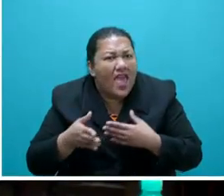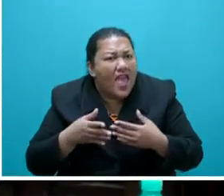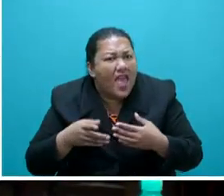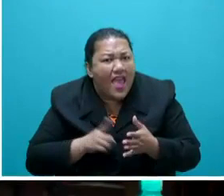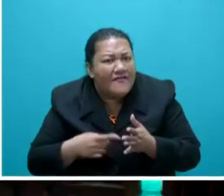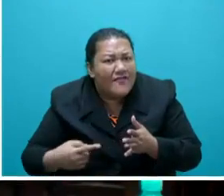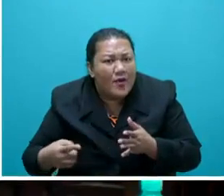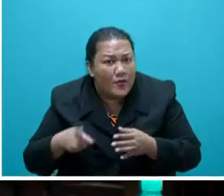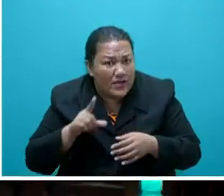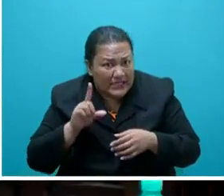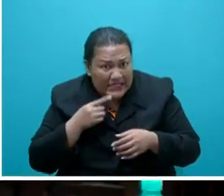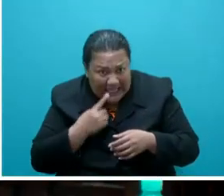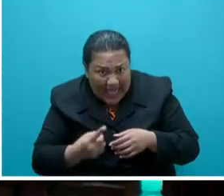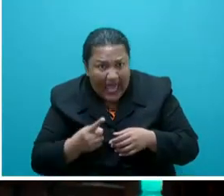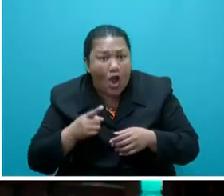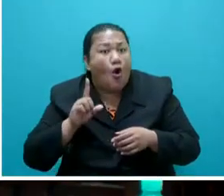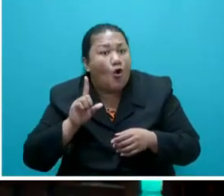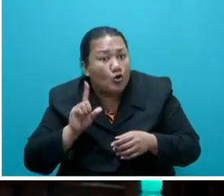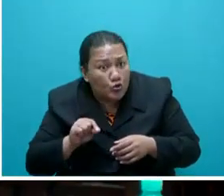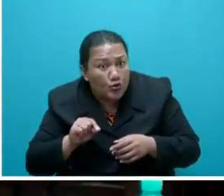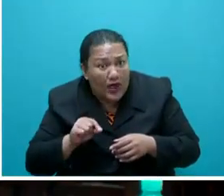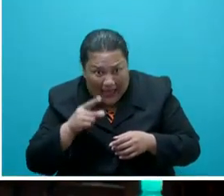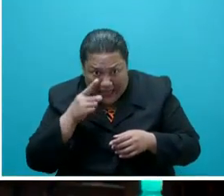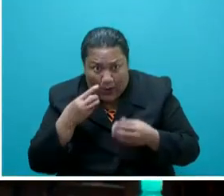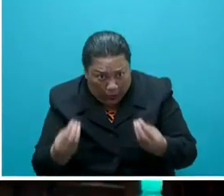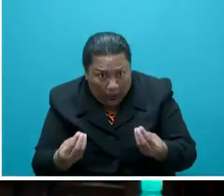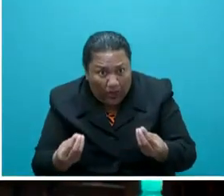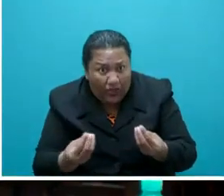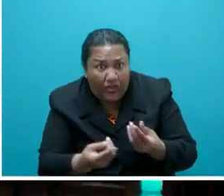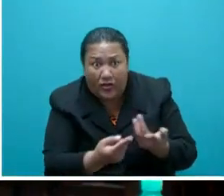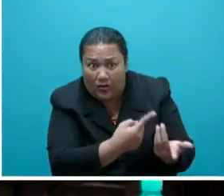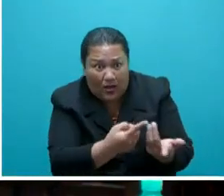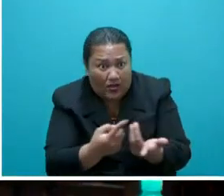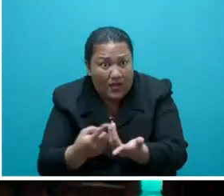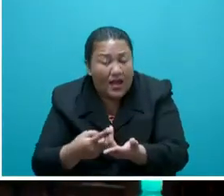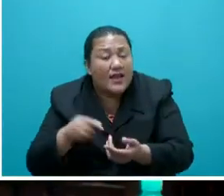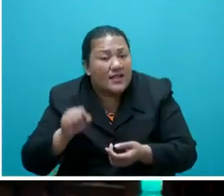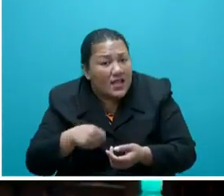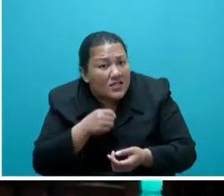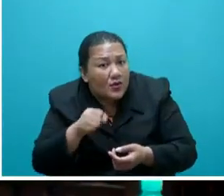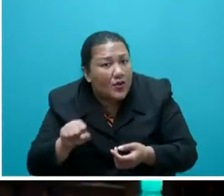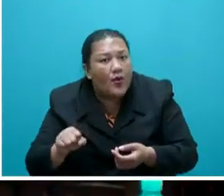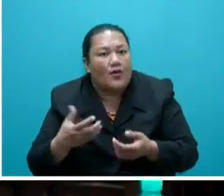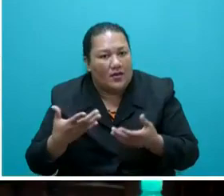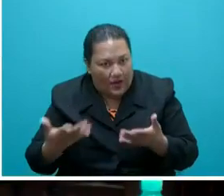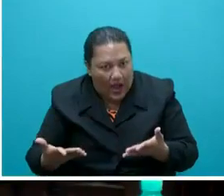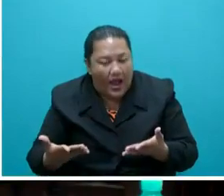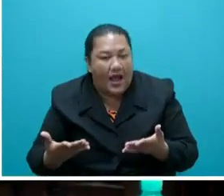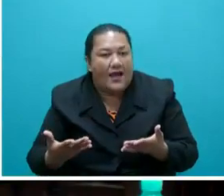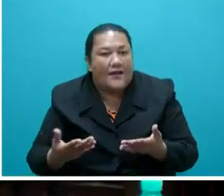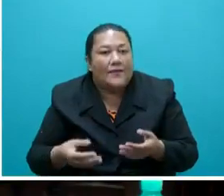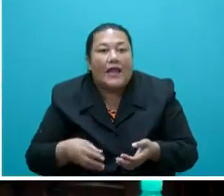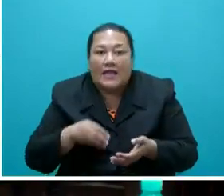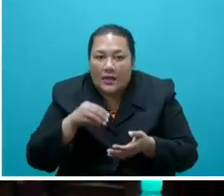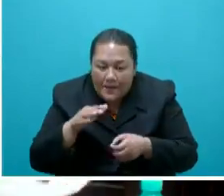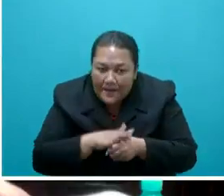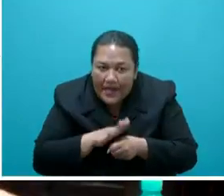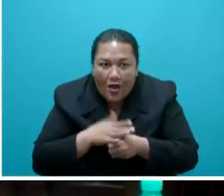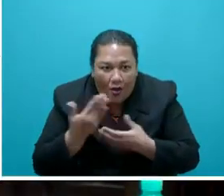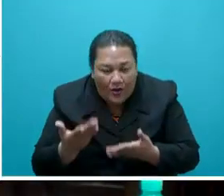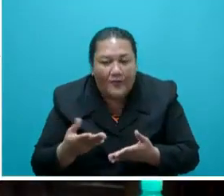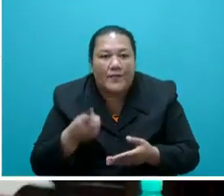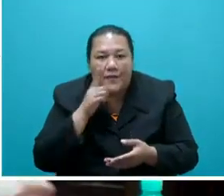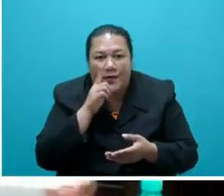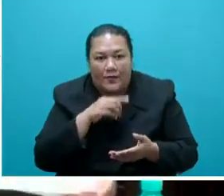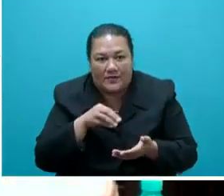because it is ultimately to those people that we owe a duty, and it is because of them that we serve. I thank you.